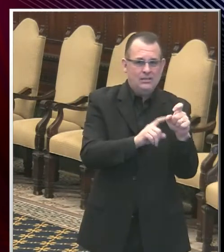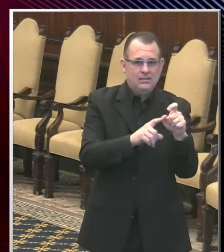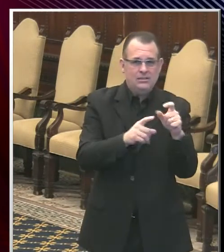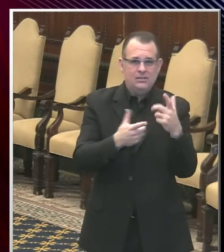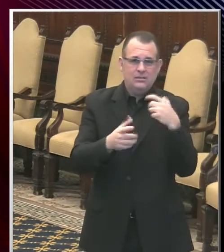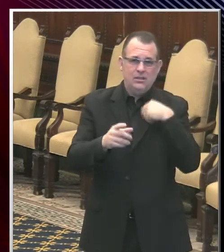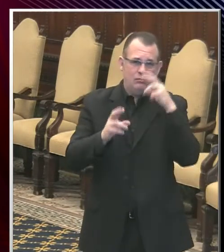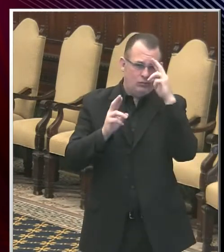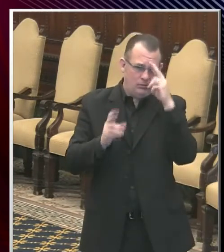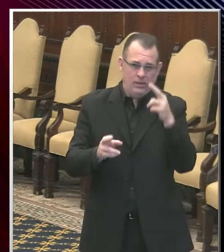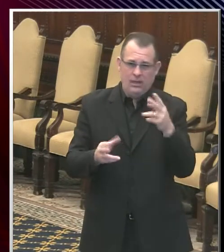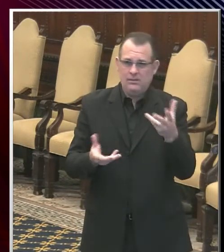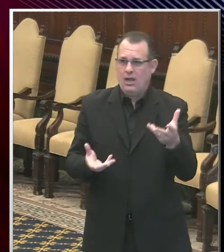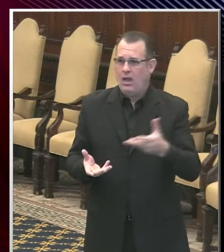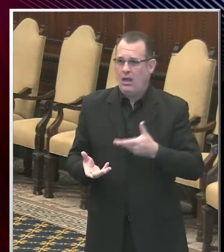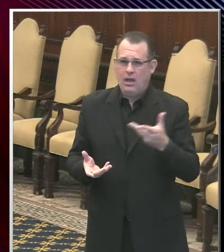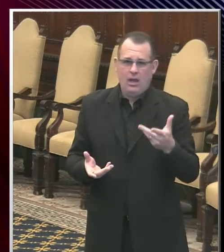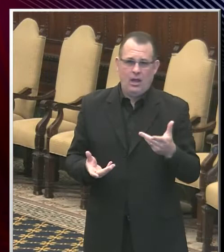no one.